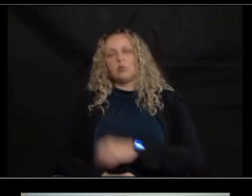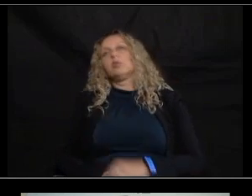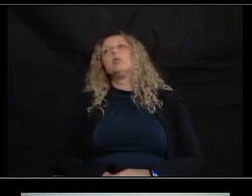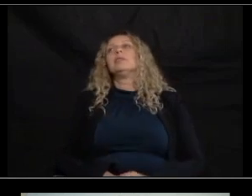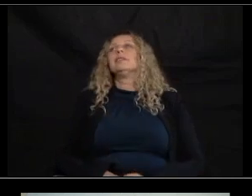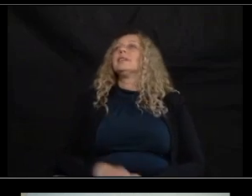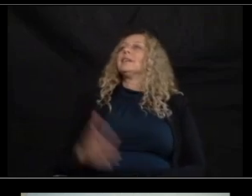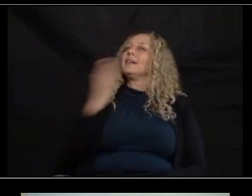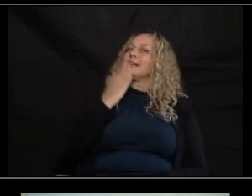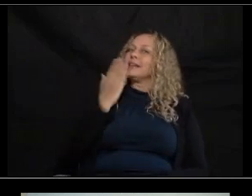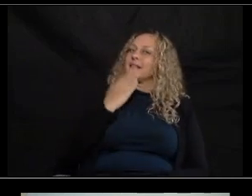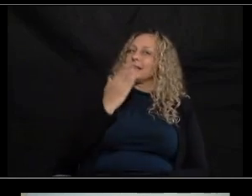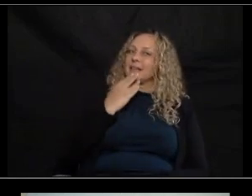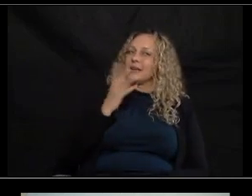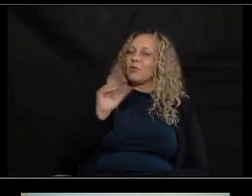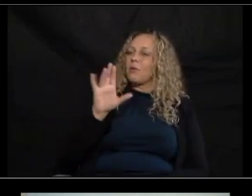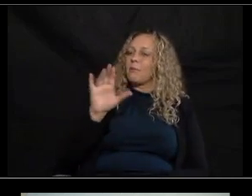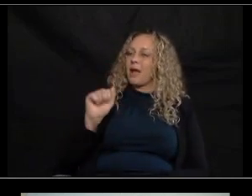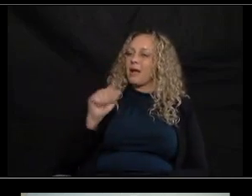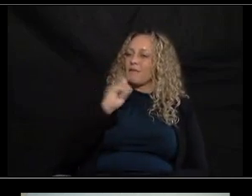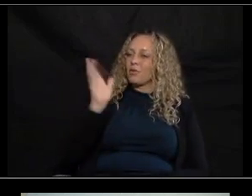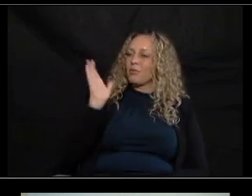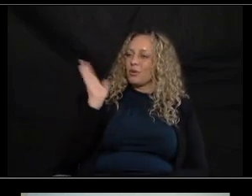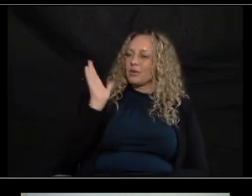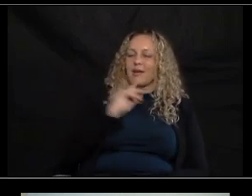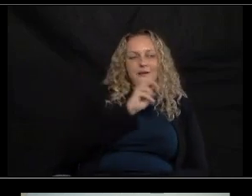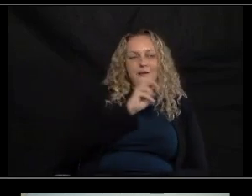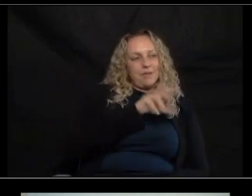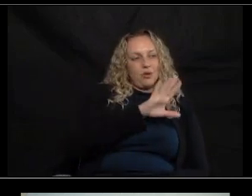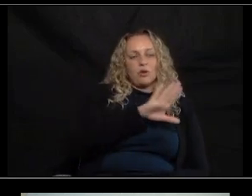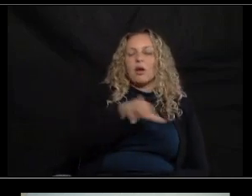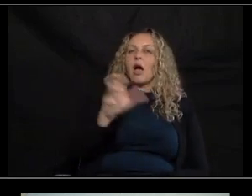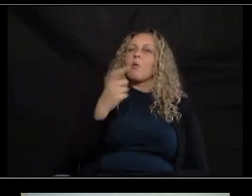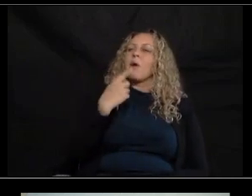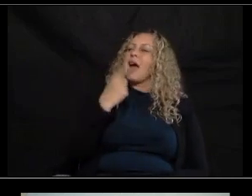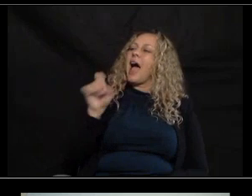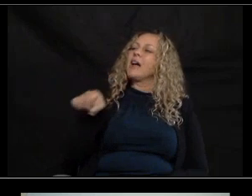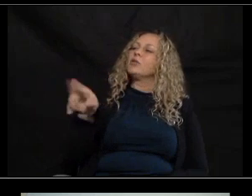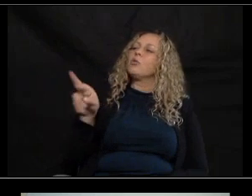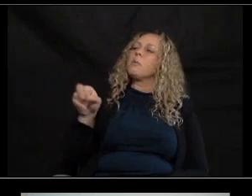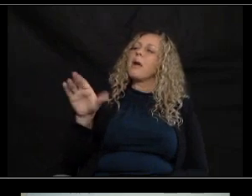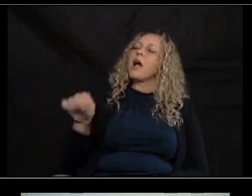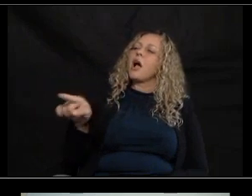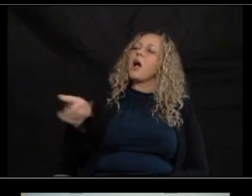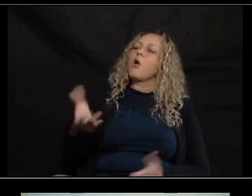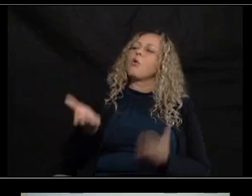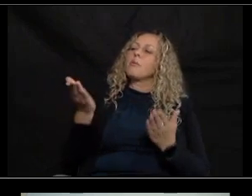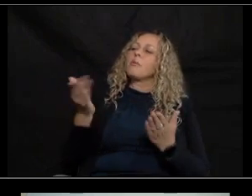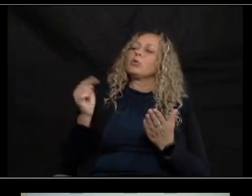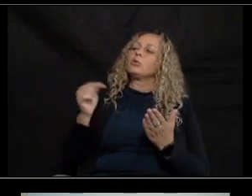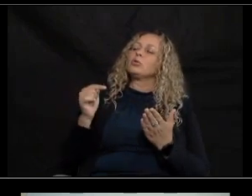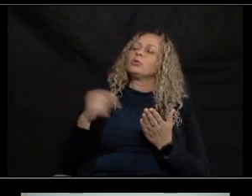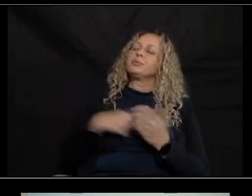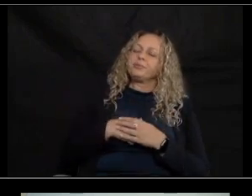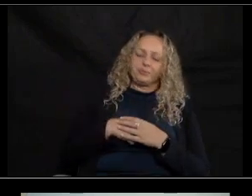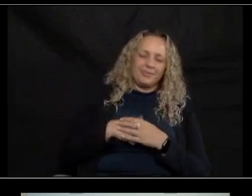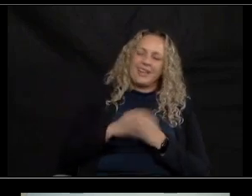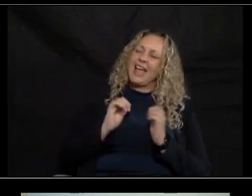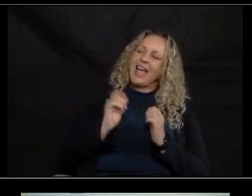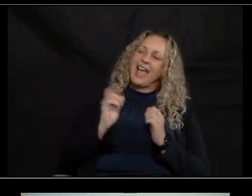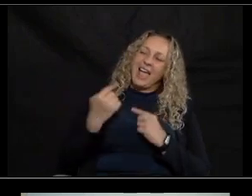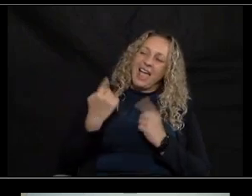Thank you, Mayor, and thank you to Rebecca for that presentation. Rebecca, I did want to ask you regarding your proposals. Have